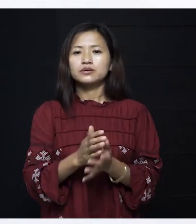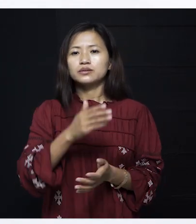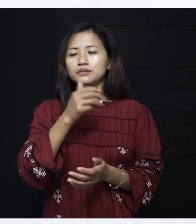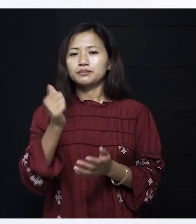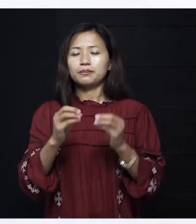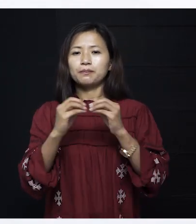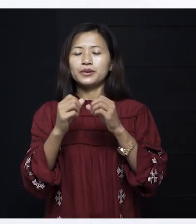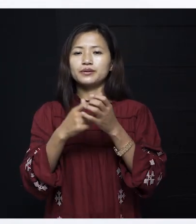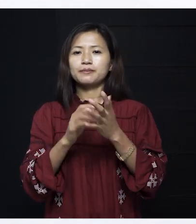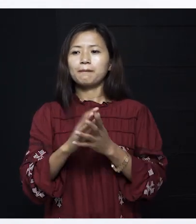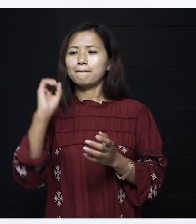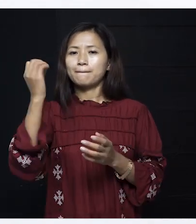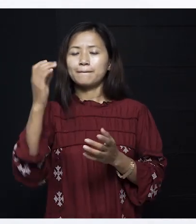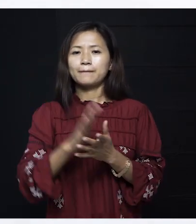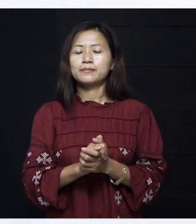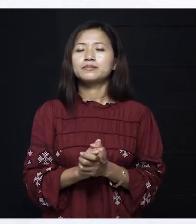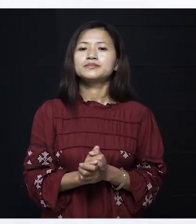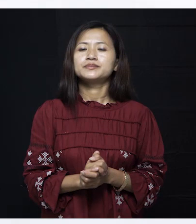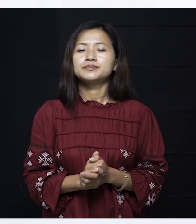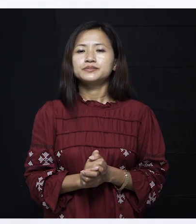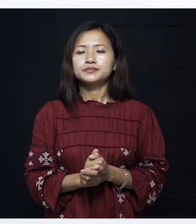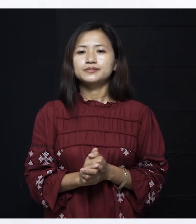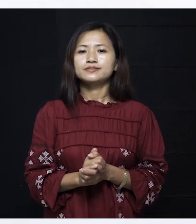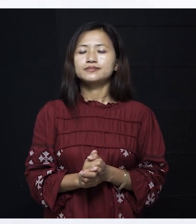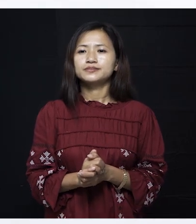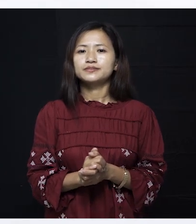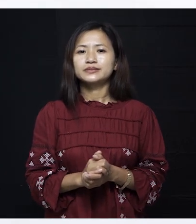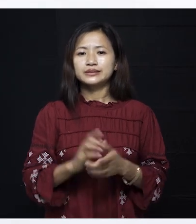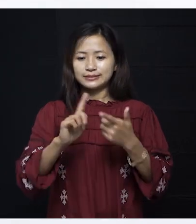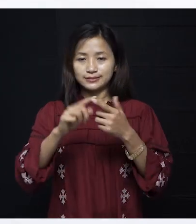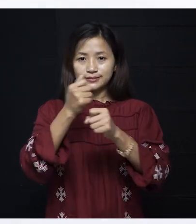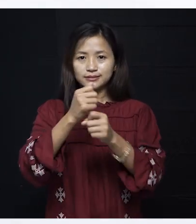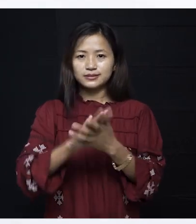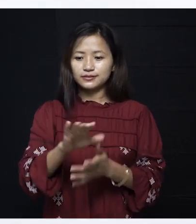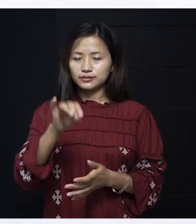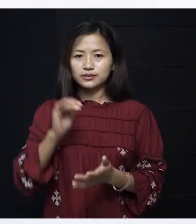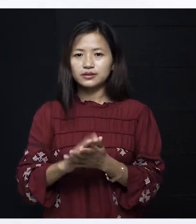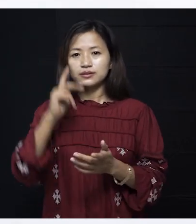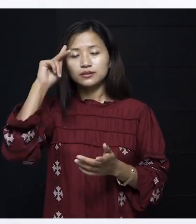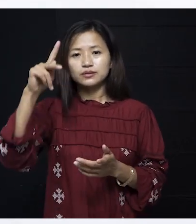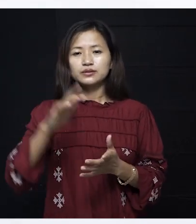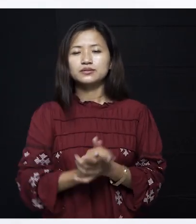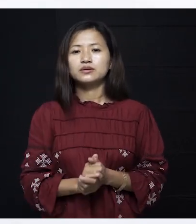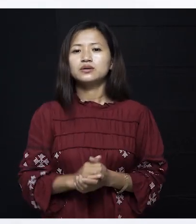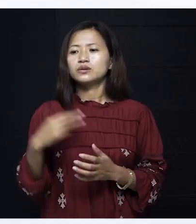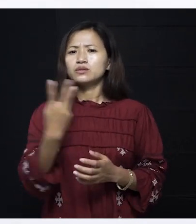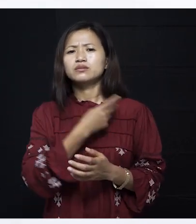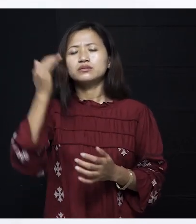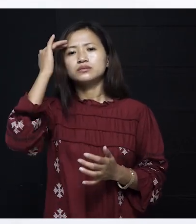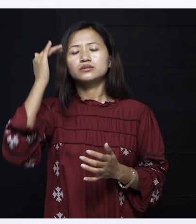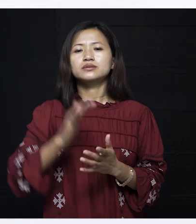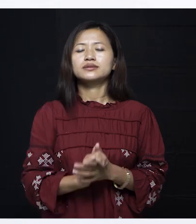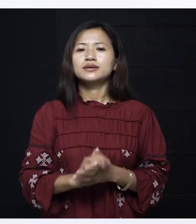better opportunities, okay? Better opportunities. Now, for example, you take Kohima, okay? Kohima, we all know that